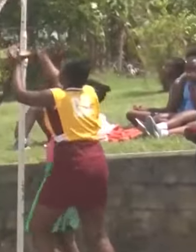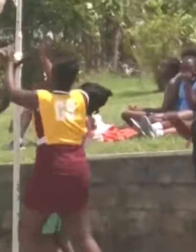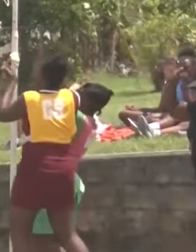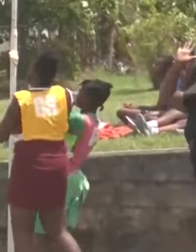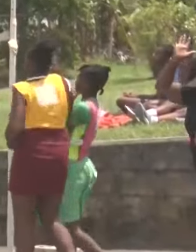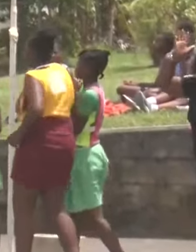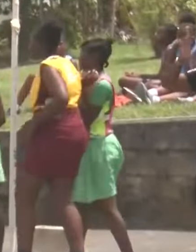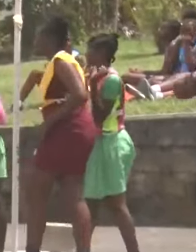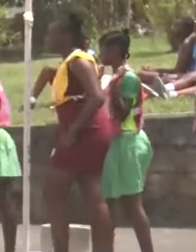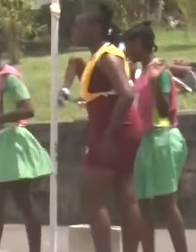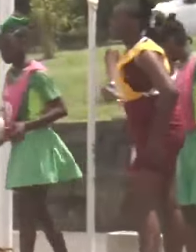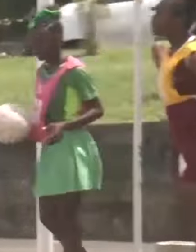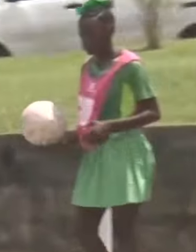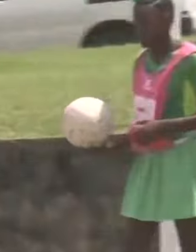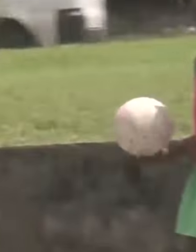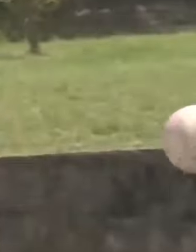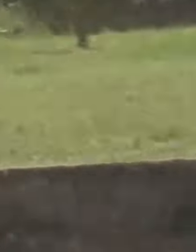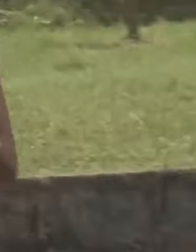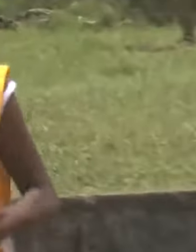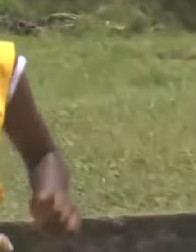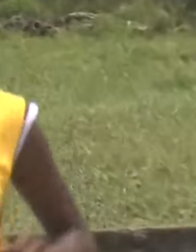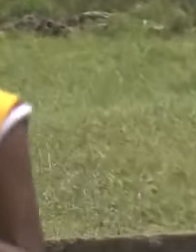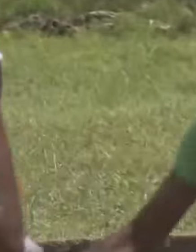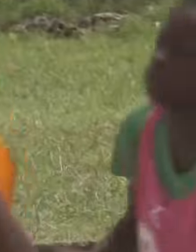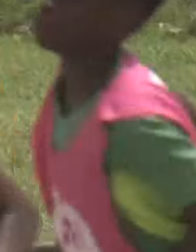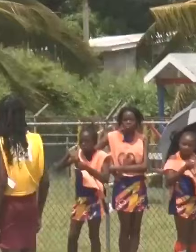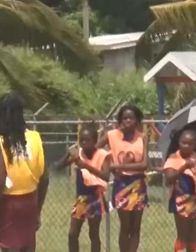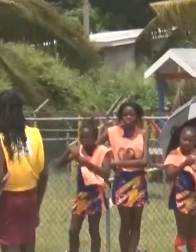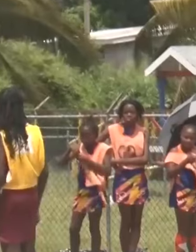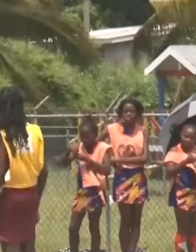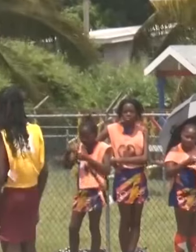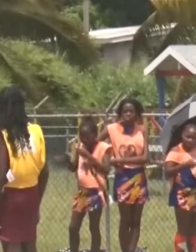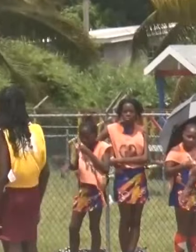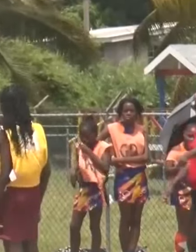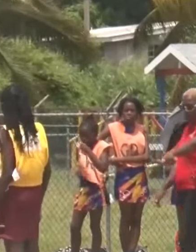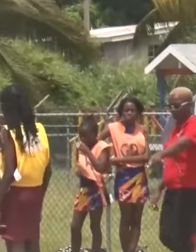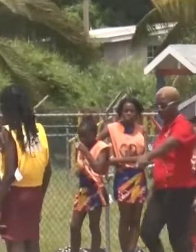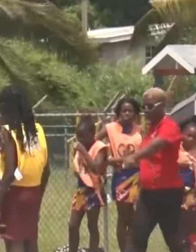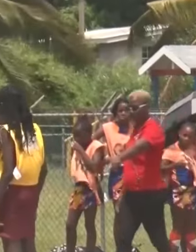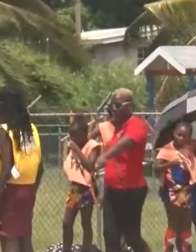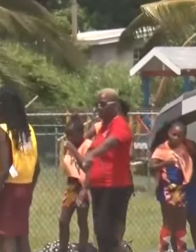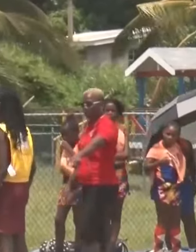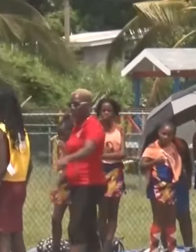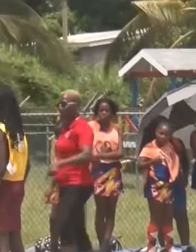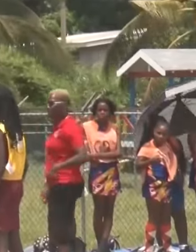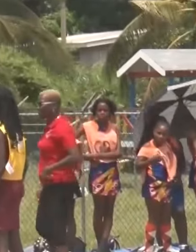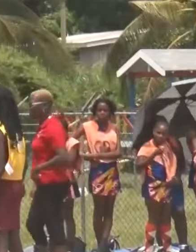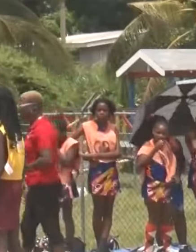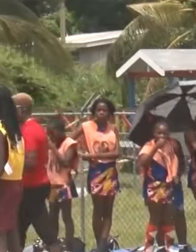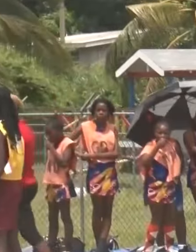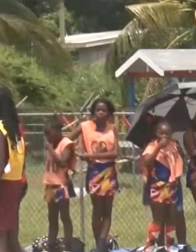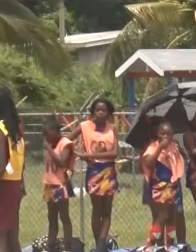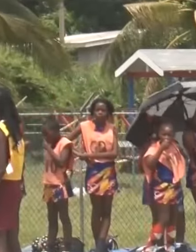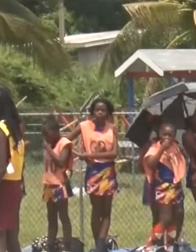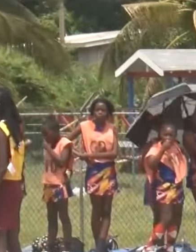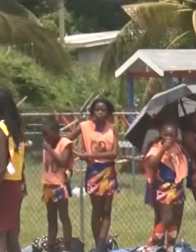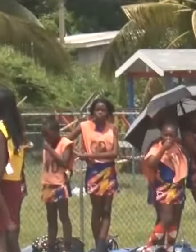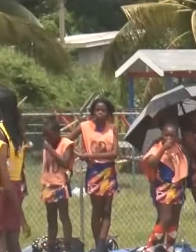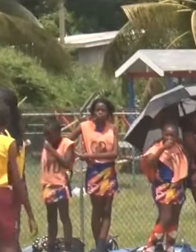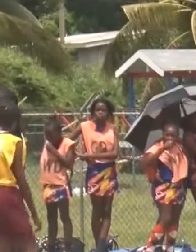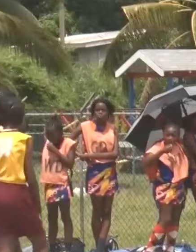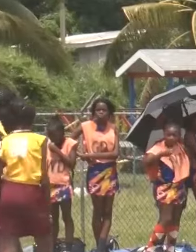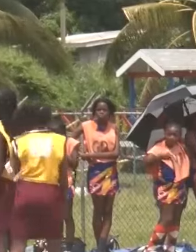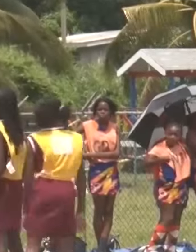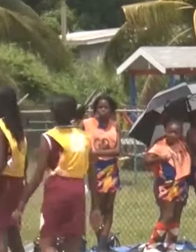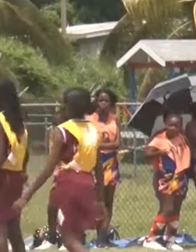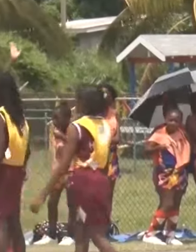gets the shooter's roll, scores level at 3-all. So it was into extra time and it was Christchurch girls who prevailed. This was